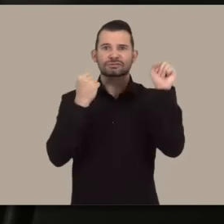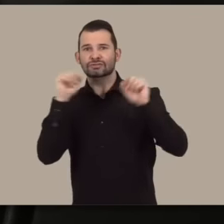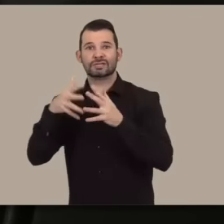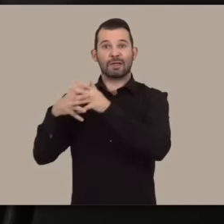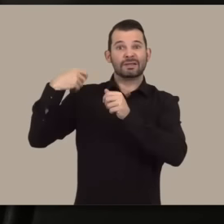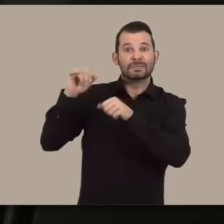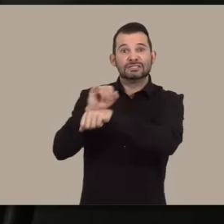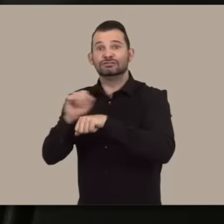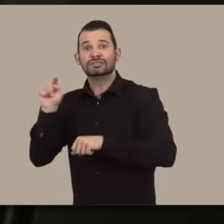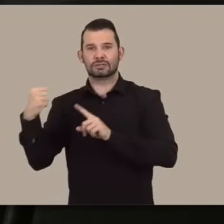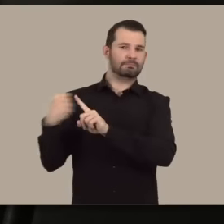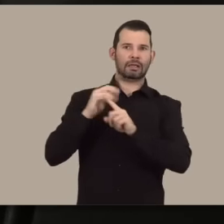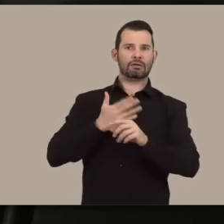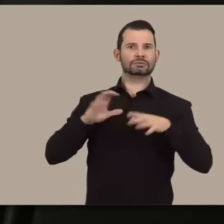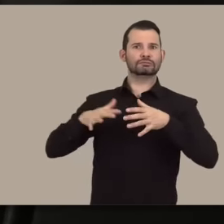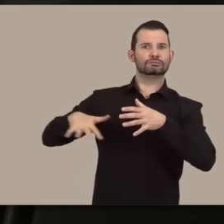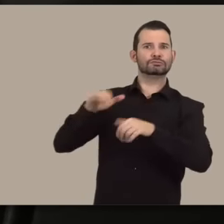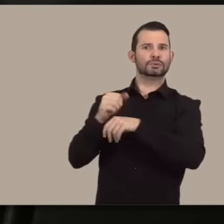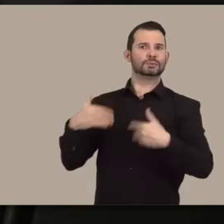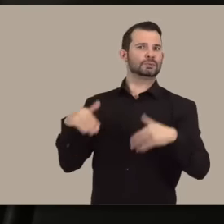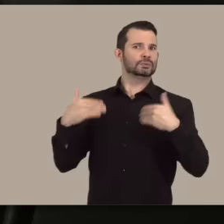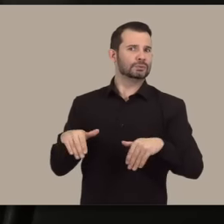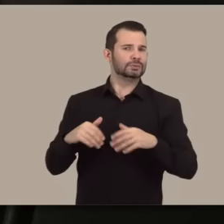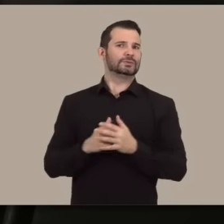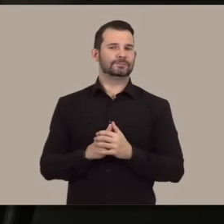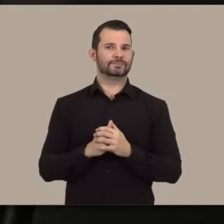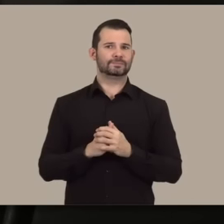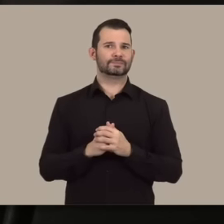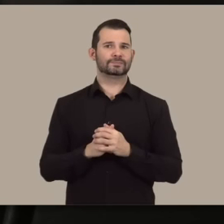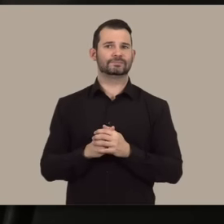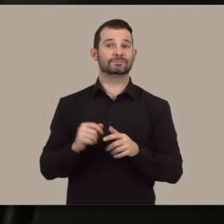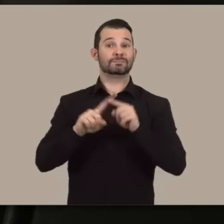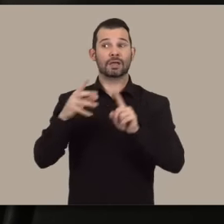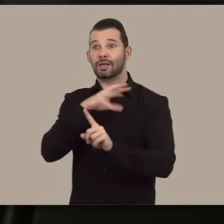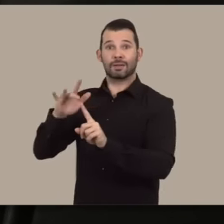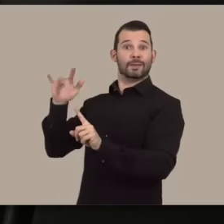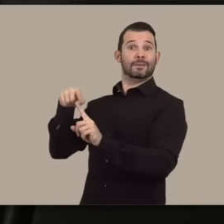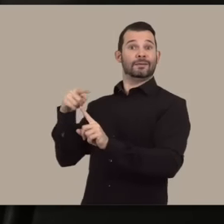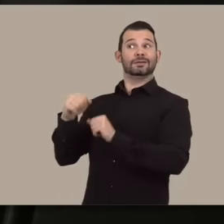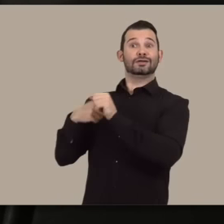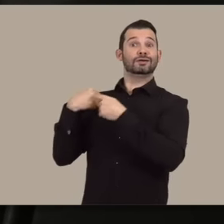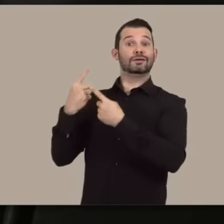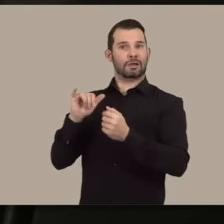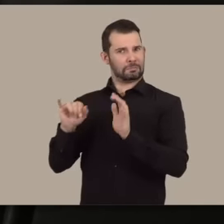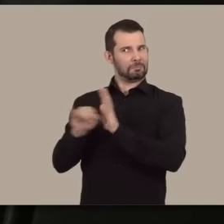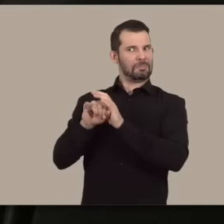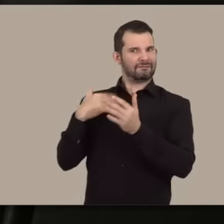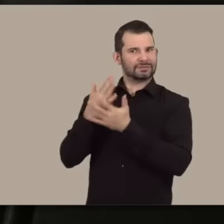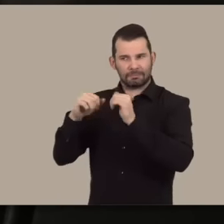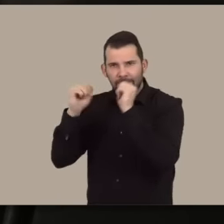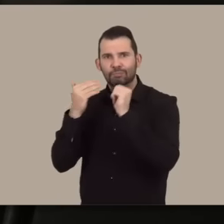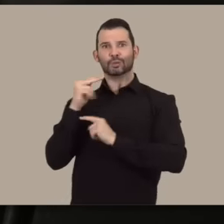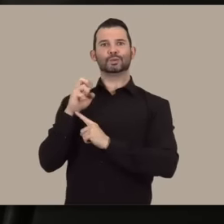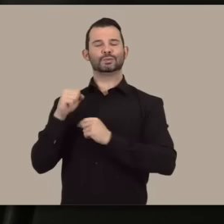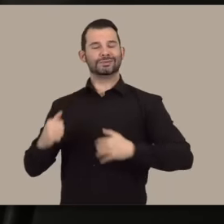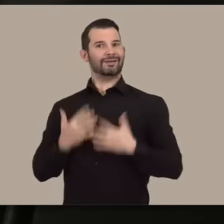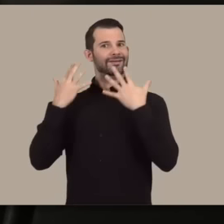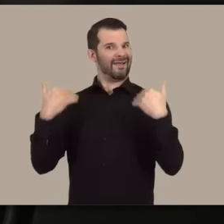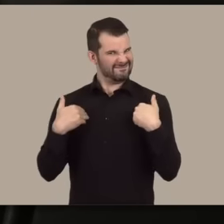American film industry that had an impact on our sector. But the highlights of the year also reveal some good